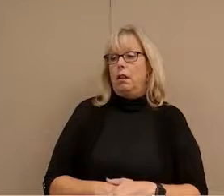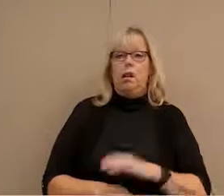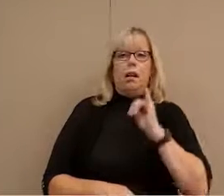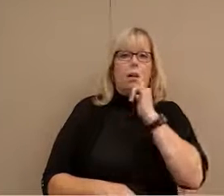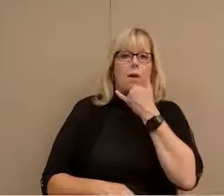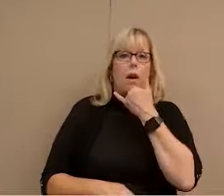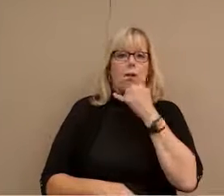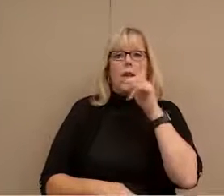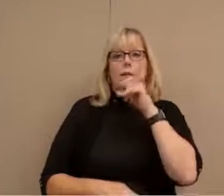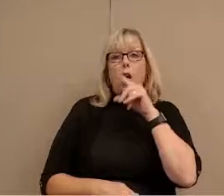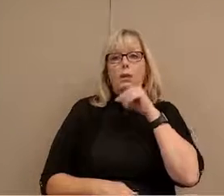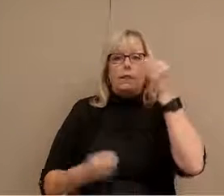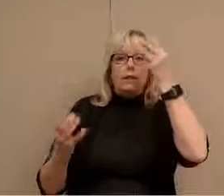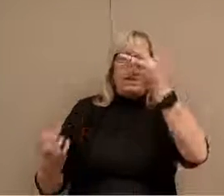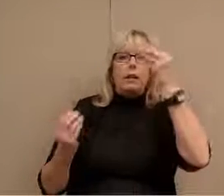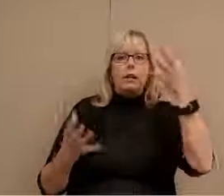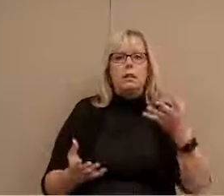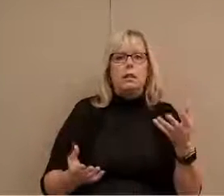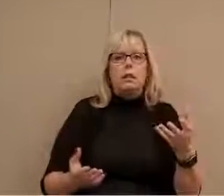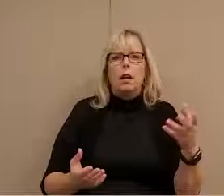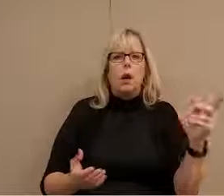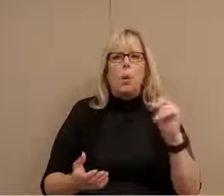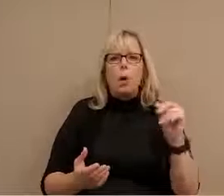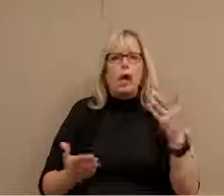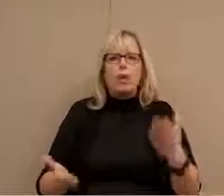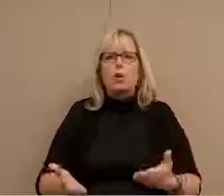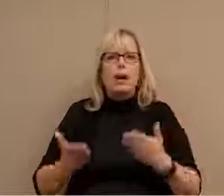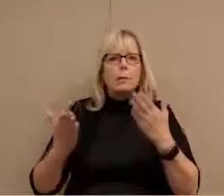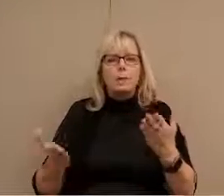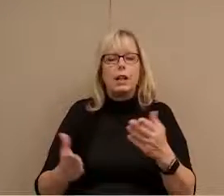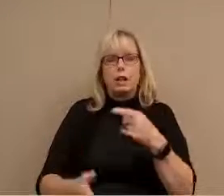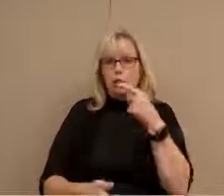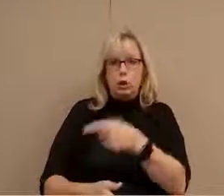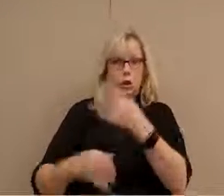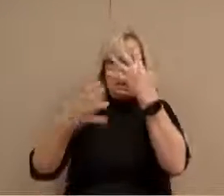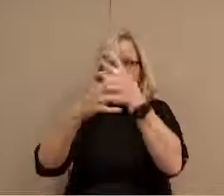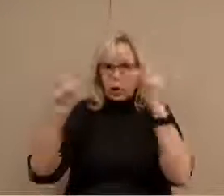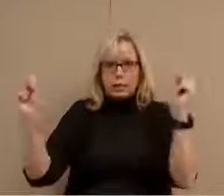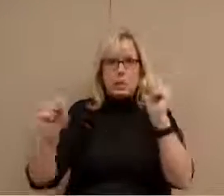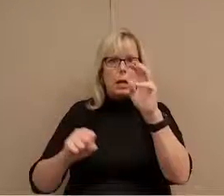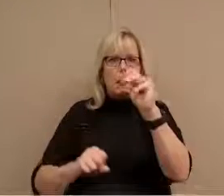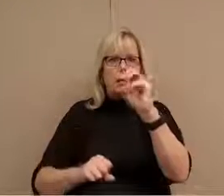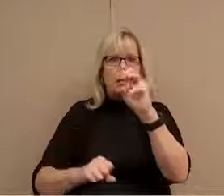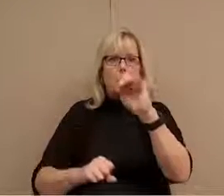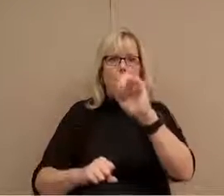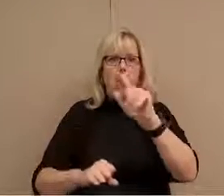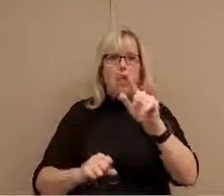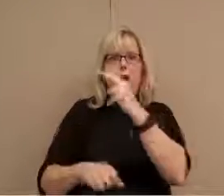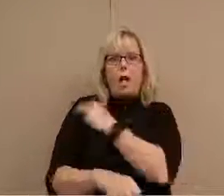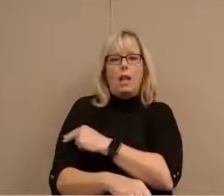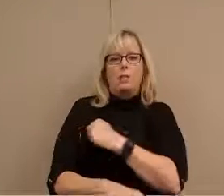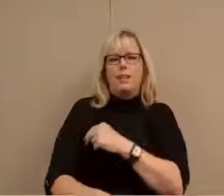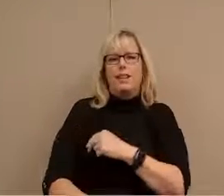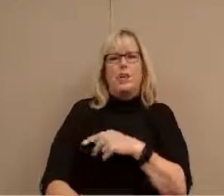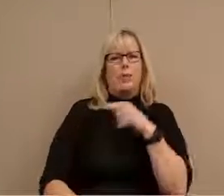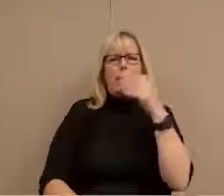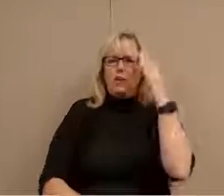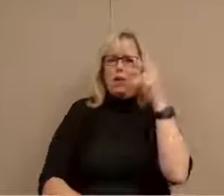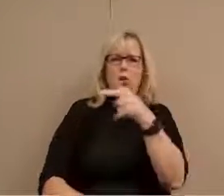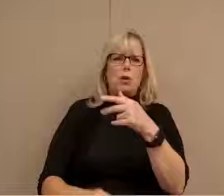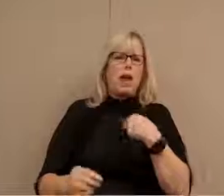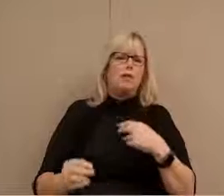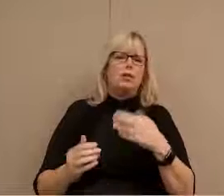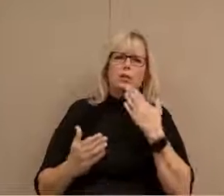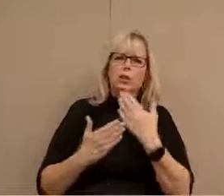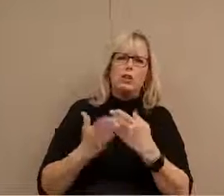misinformation that's out there, Yeah. Where would you recommend? So, I mean, you're the president of Memorial Hospital. There's no one that has higher integrity,